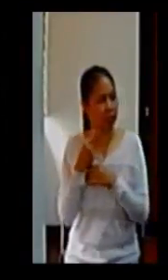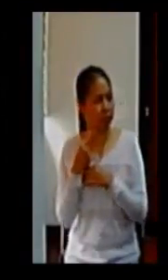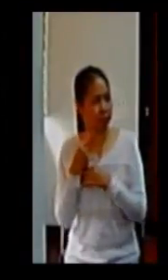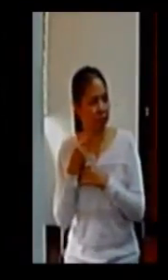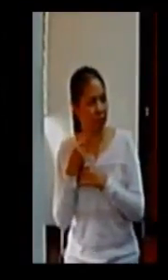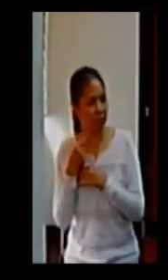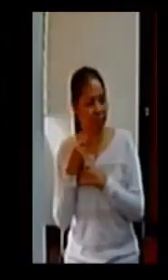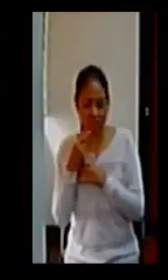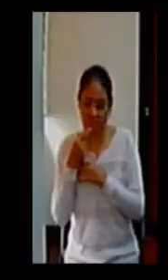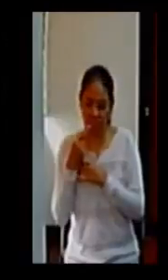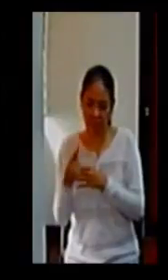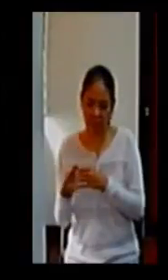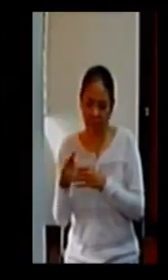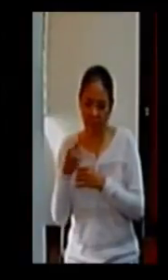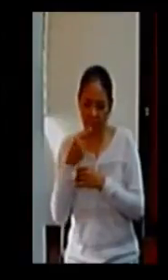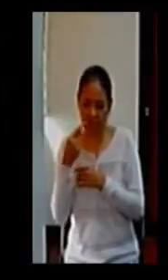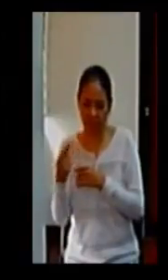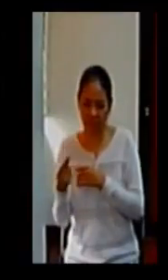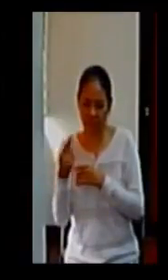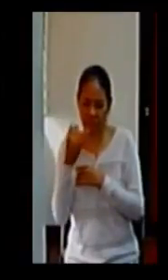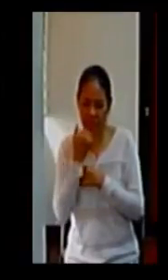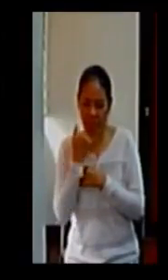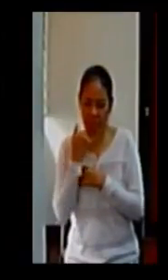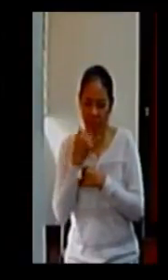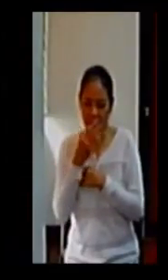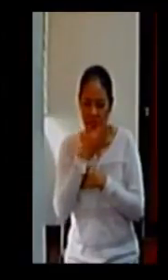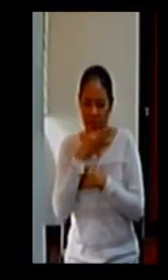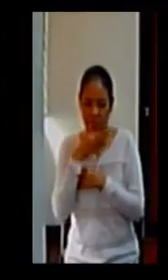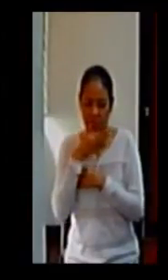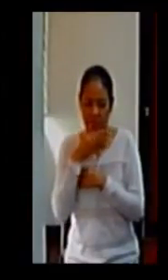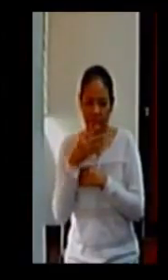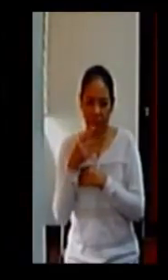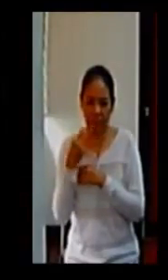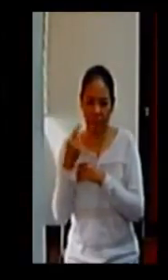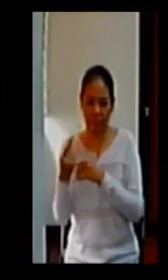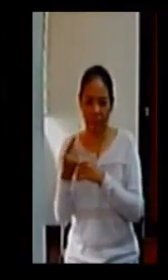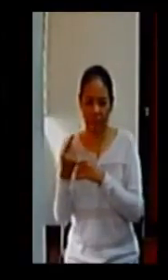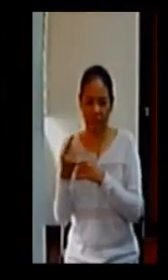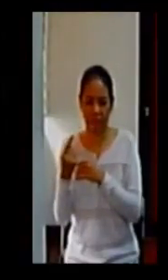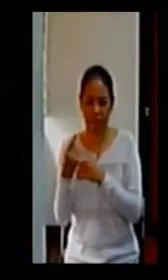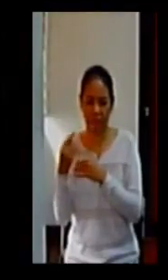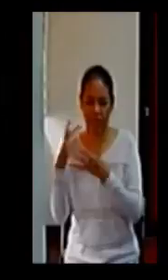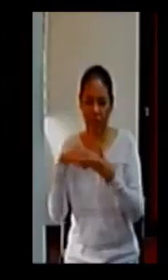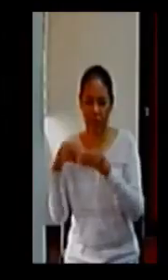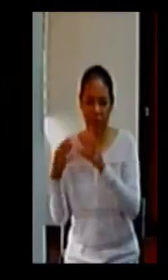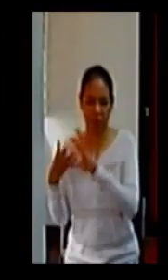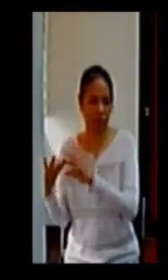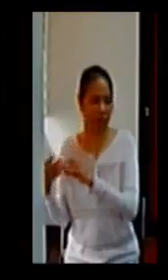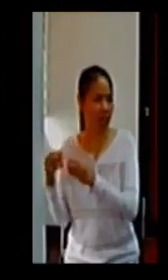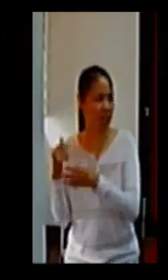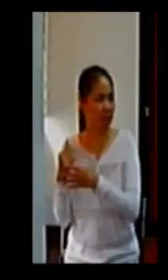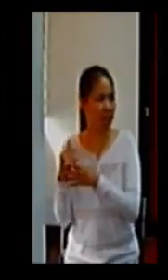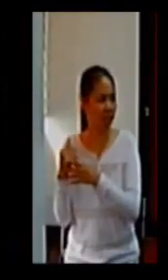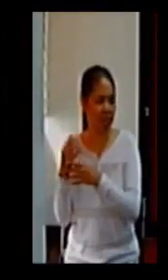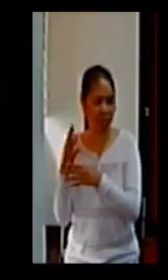yung ginagawa ng Ifugao. Pero hindi na nila ginagawa. So, there is really a